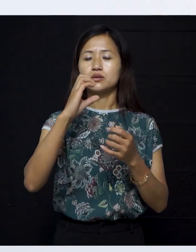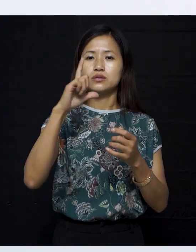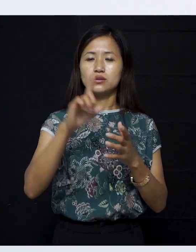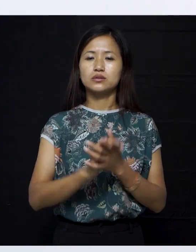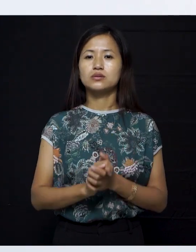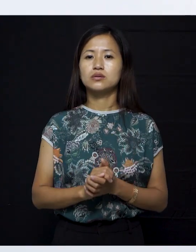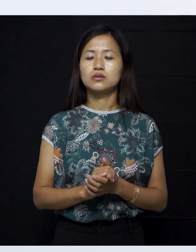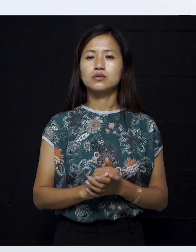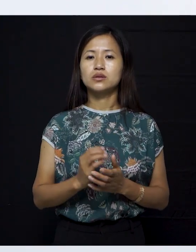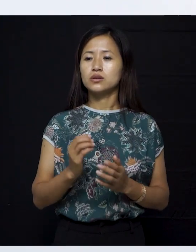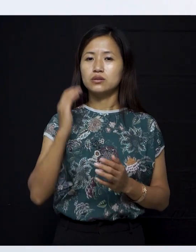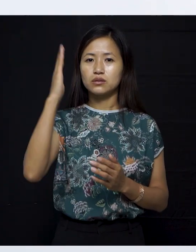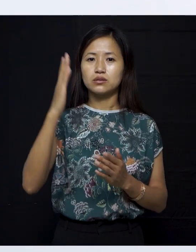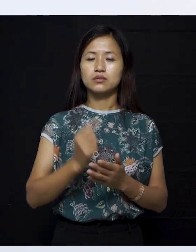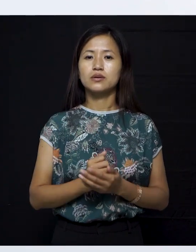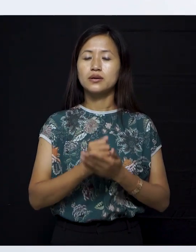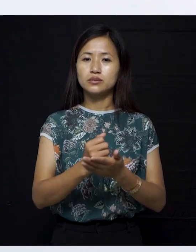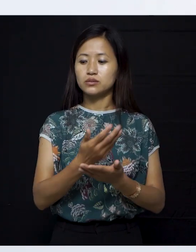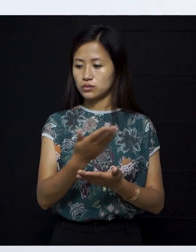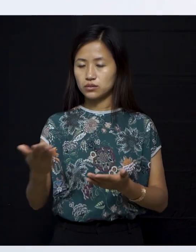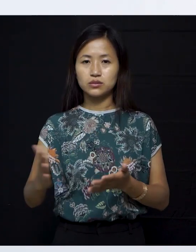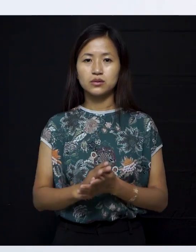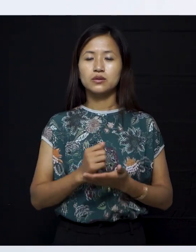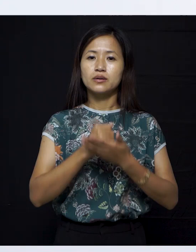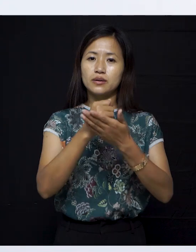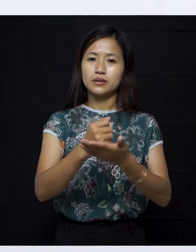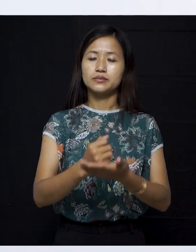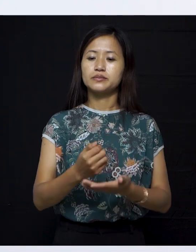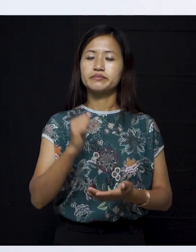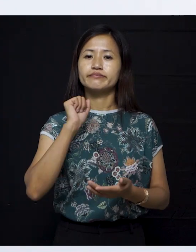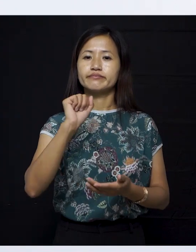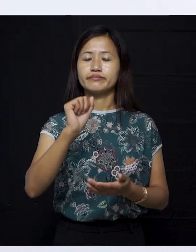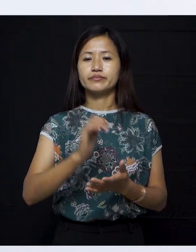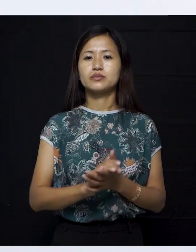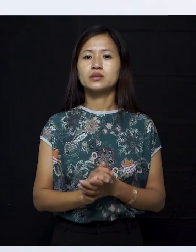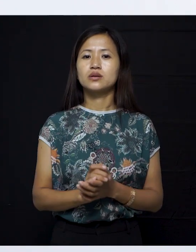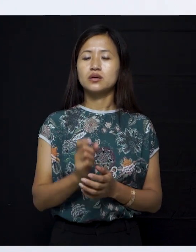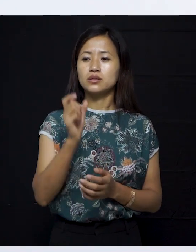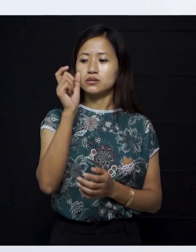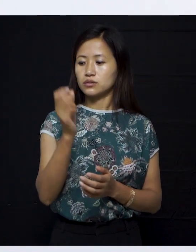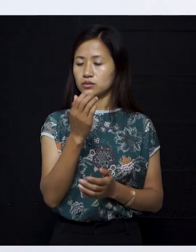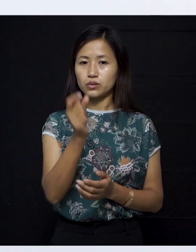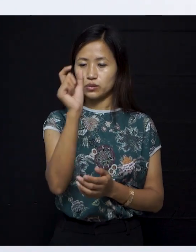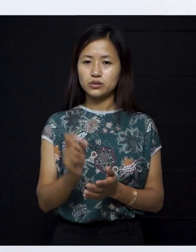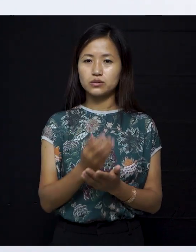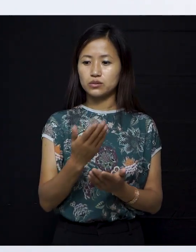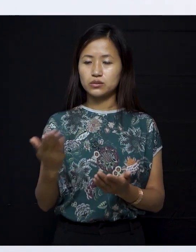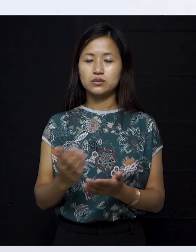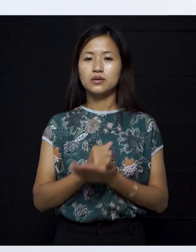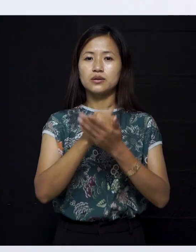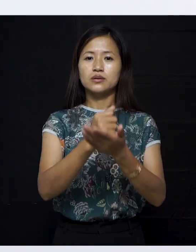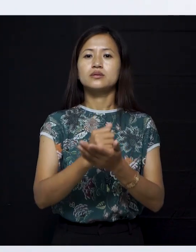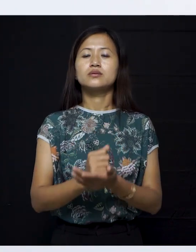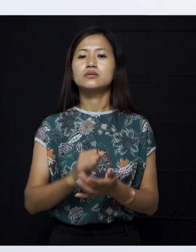God helps those who help themselves. God helps those who help themselves. The words those who help themselves